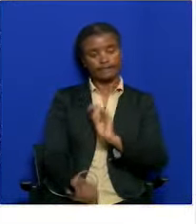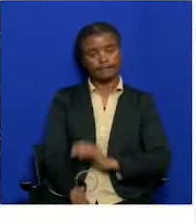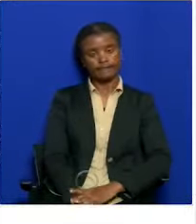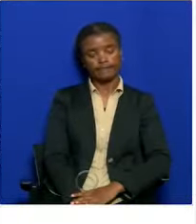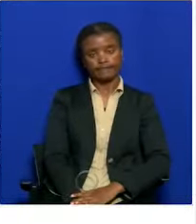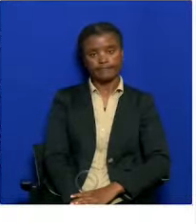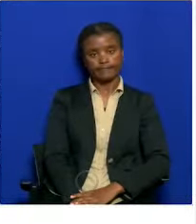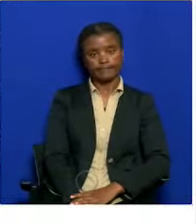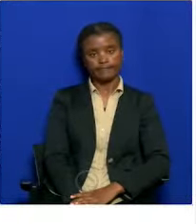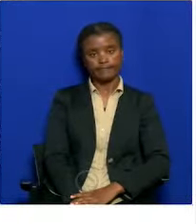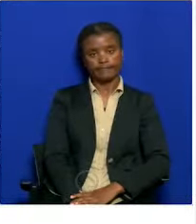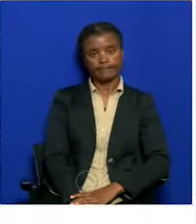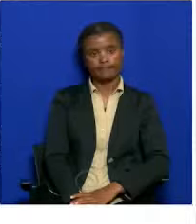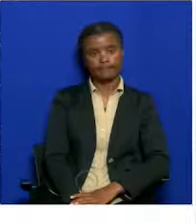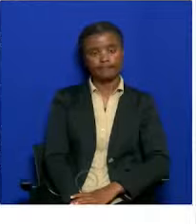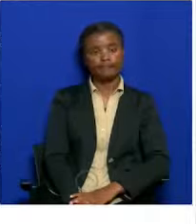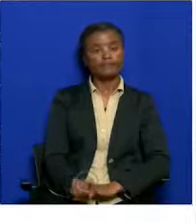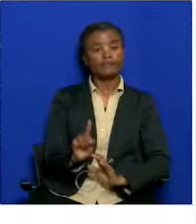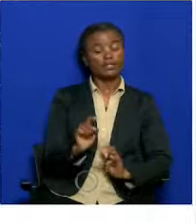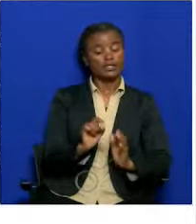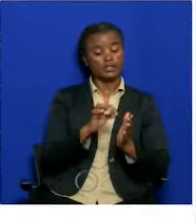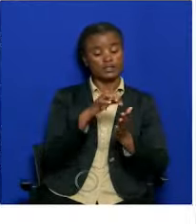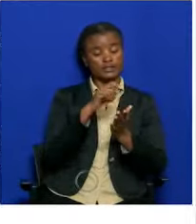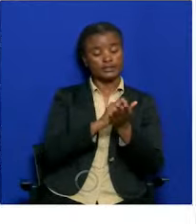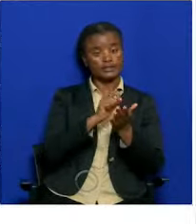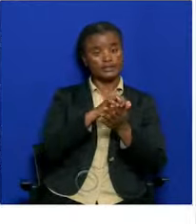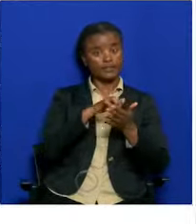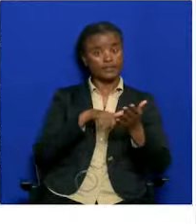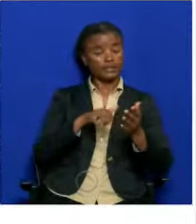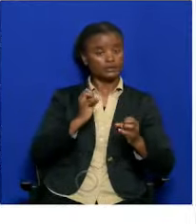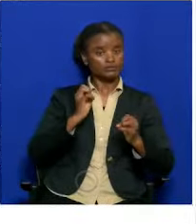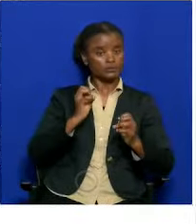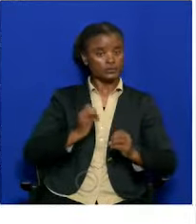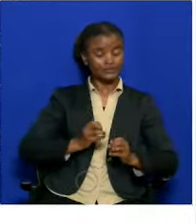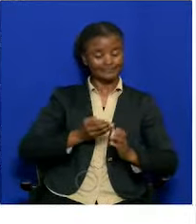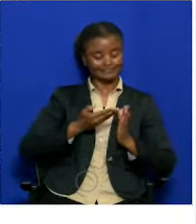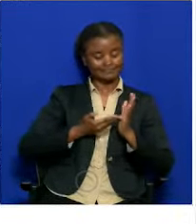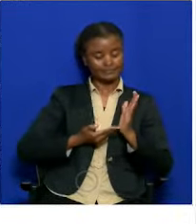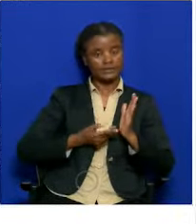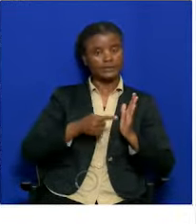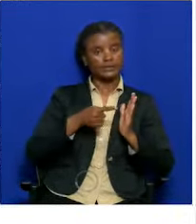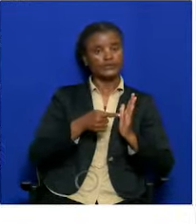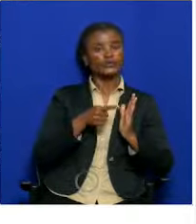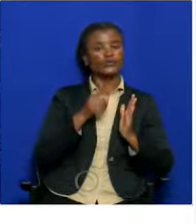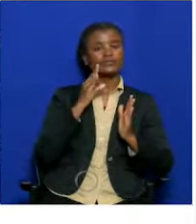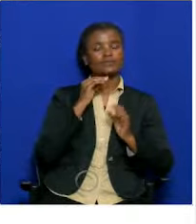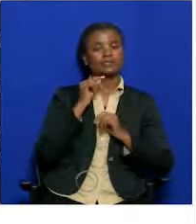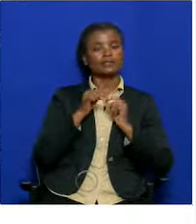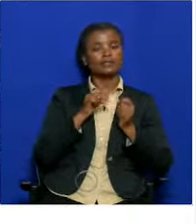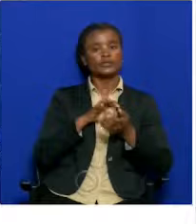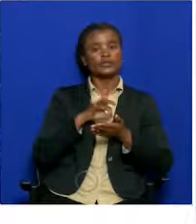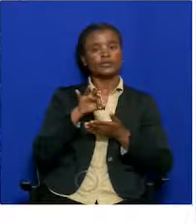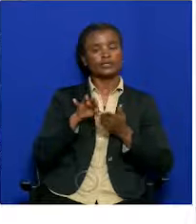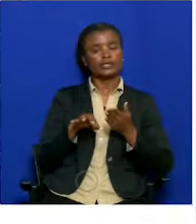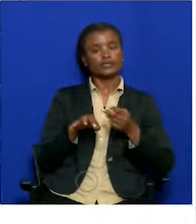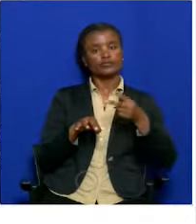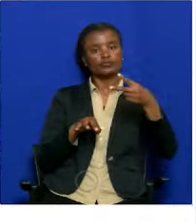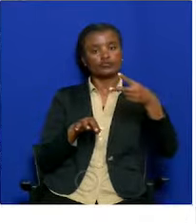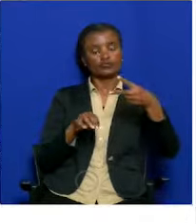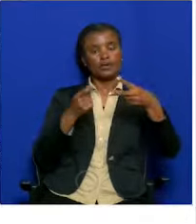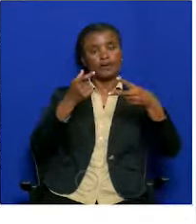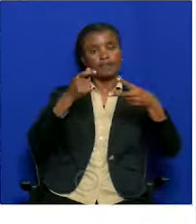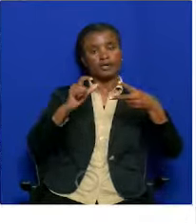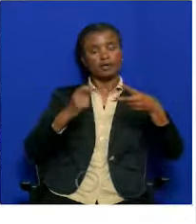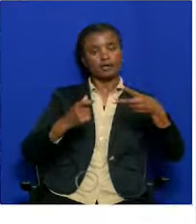In your statement where you deal with the contract, you do so at those two paragraphs.